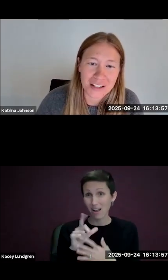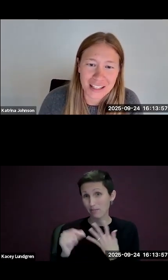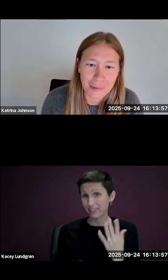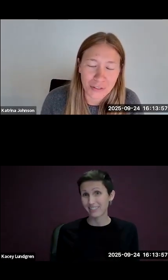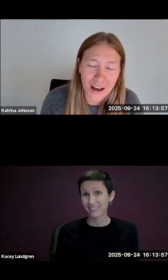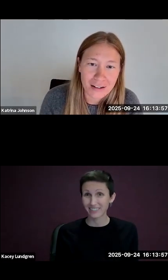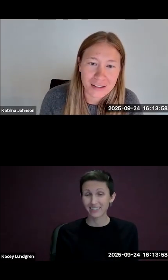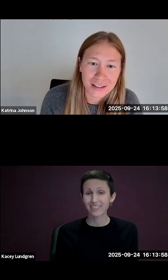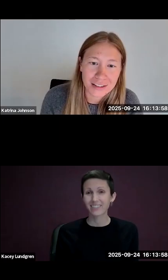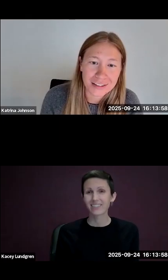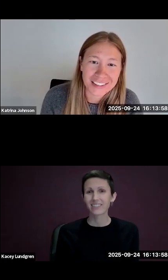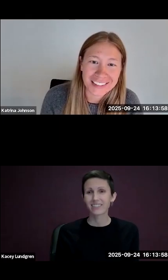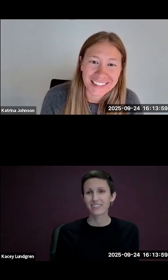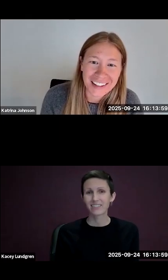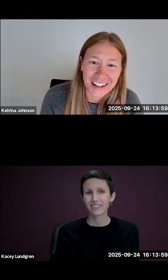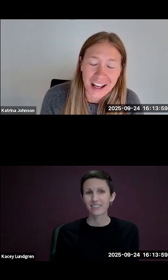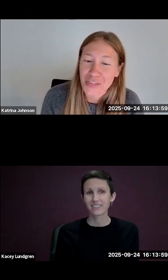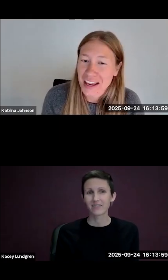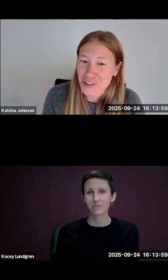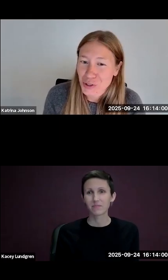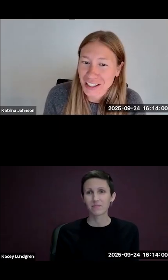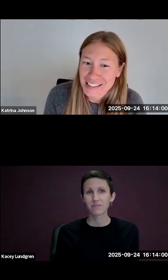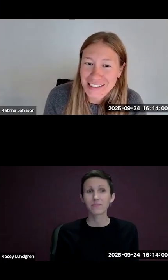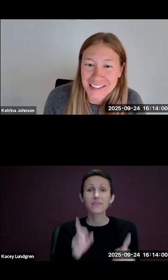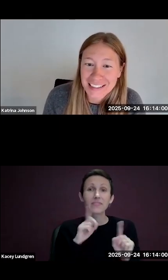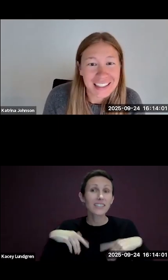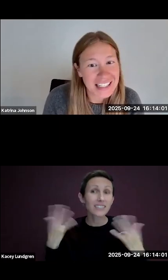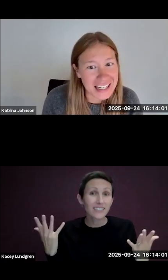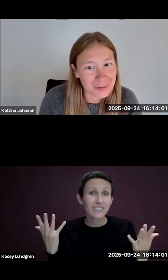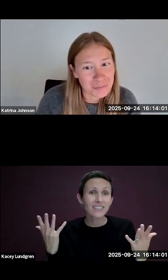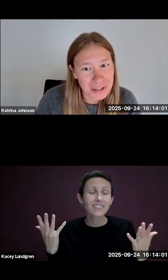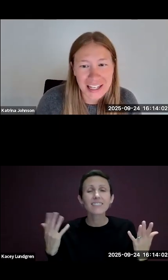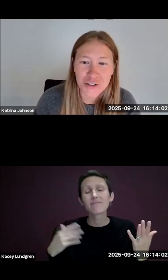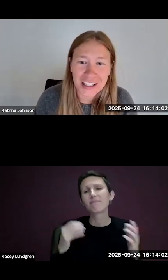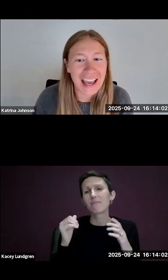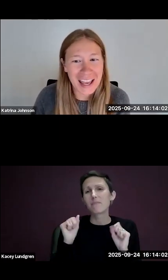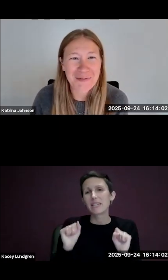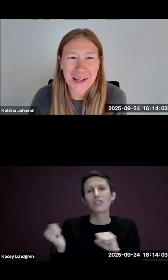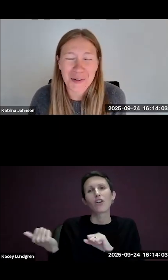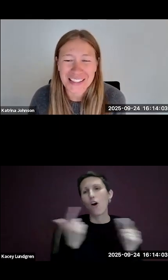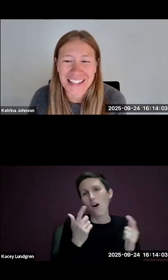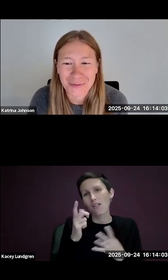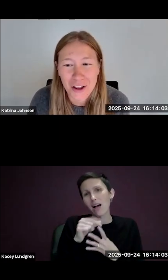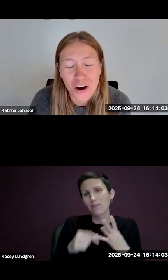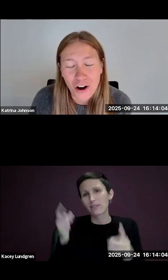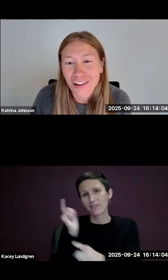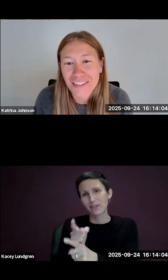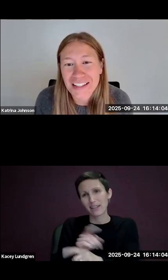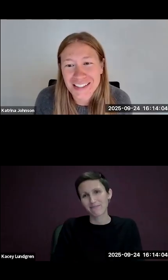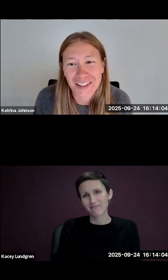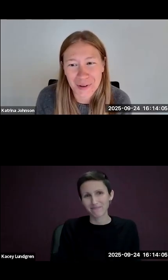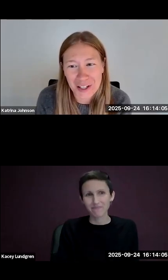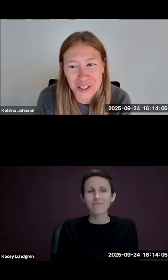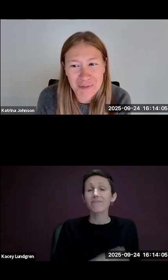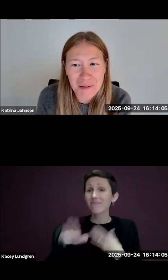Take a moment to think about that. And the answer is D, potentially A, B, or C. All